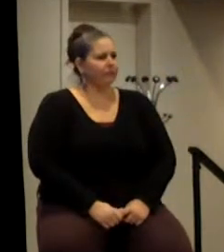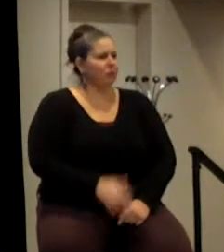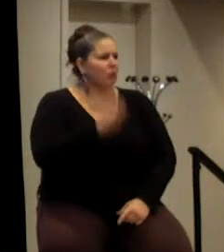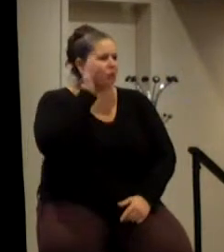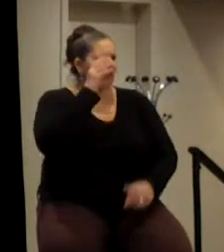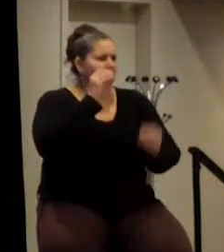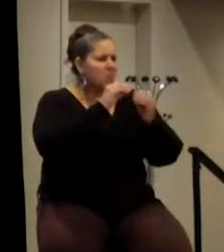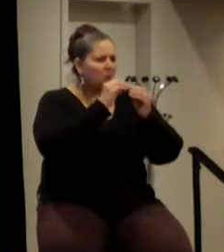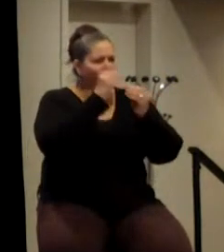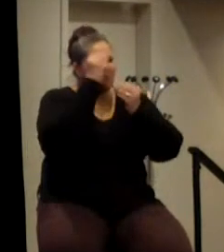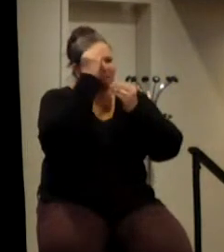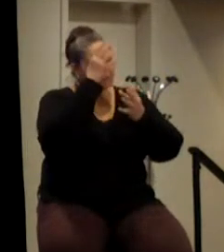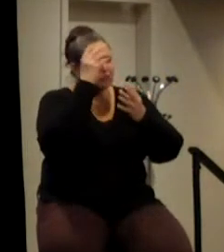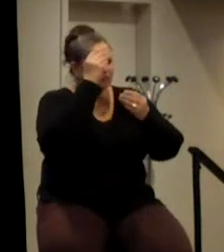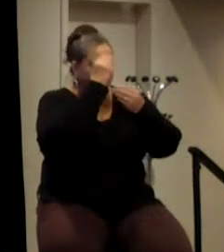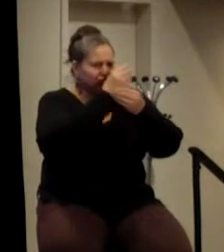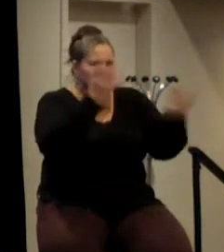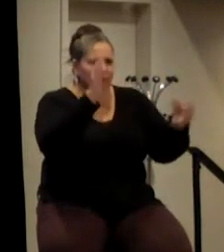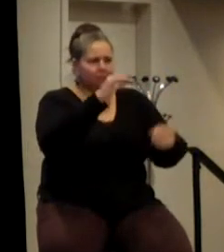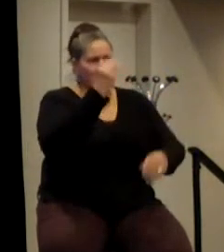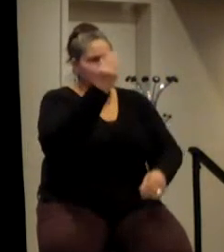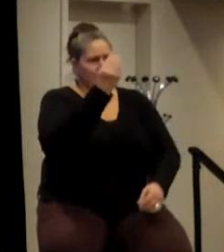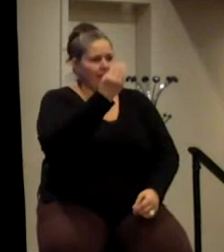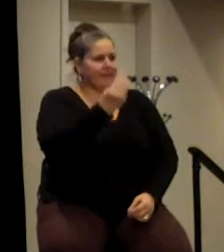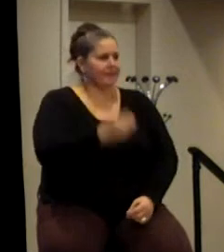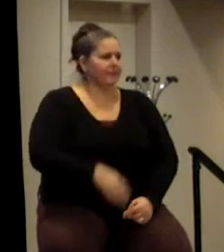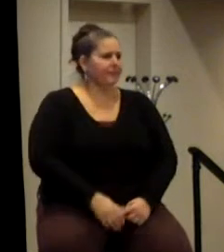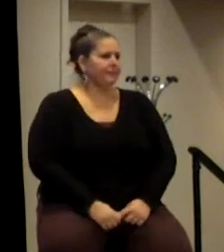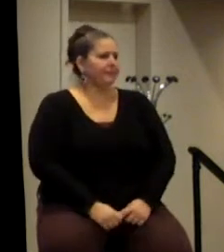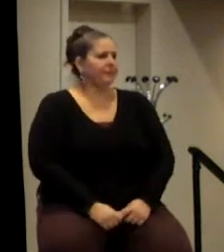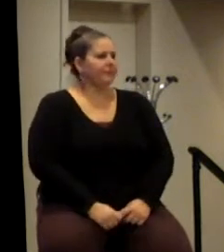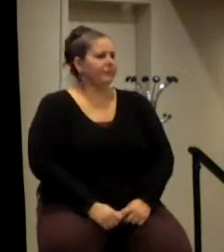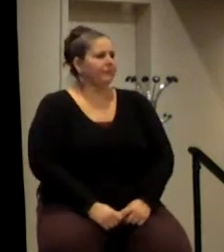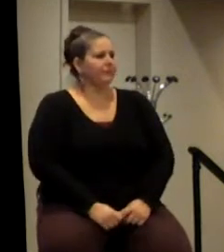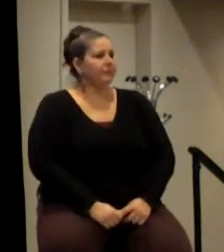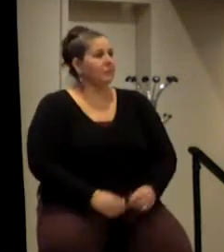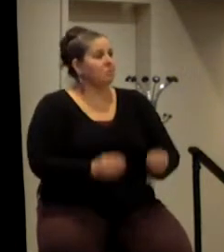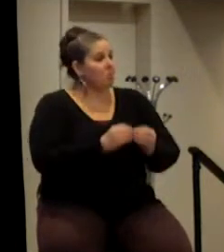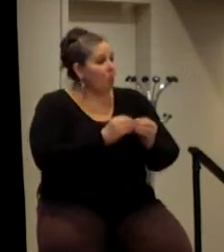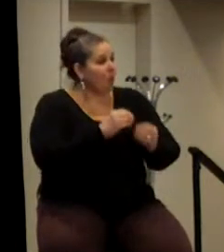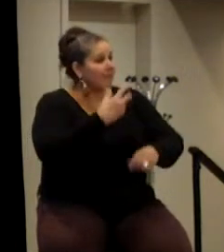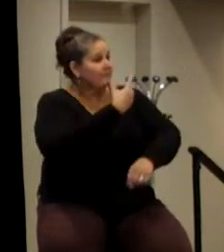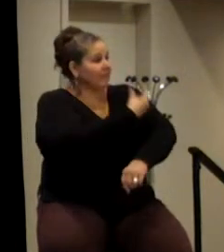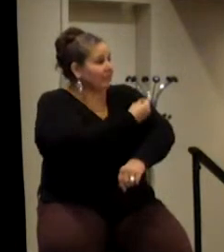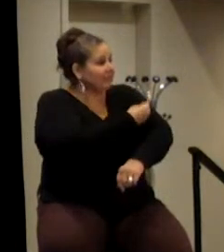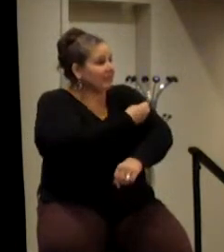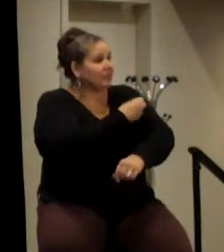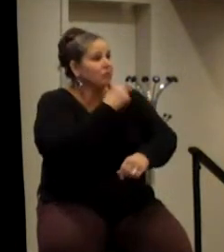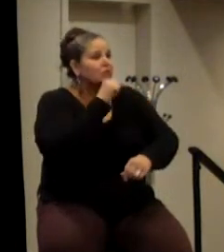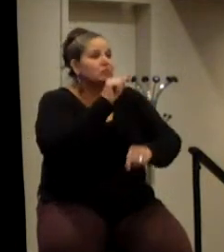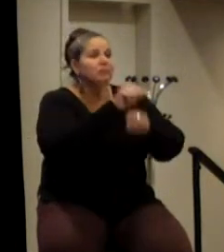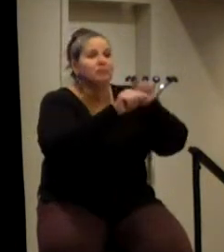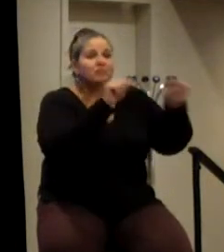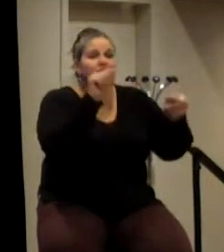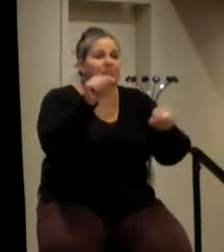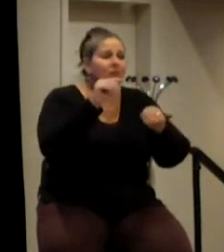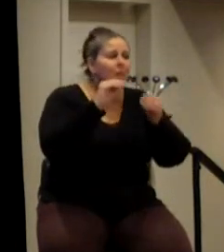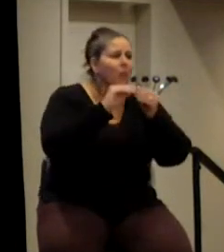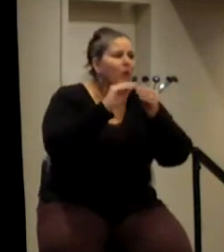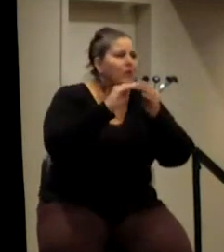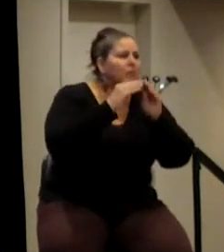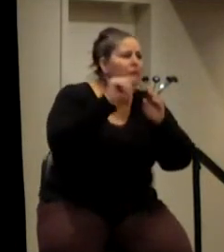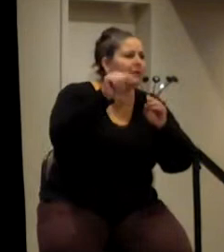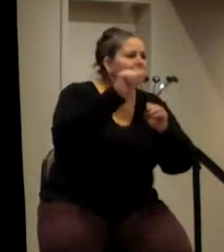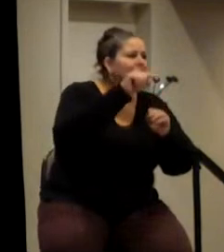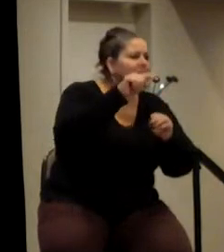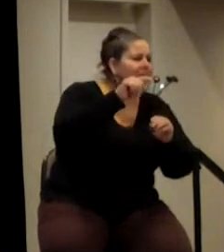vaccine in the community and we see what the trends are, we'll pivot to try to address